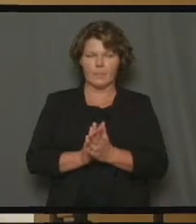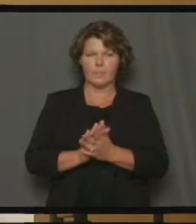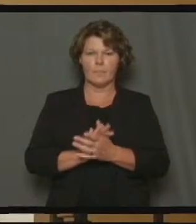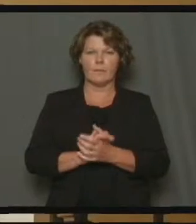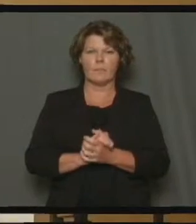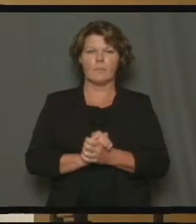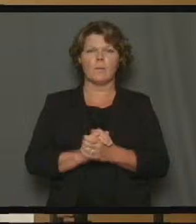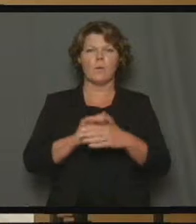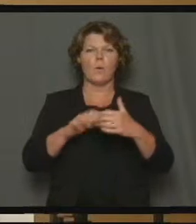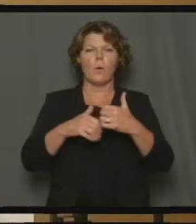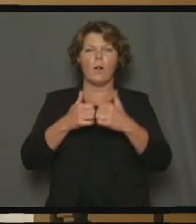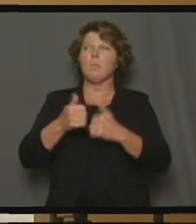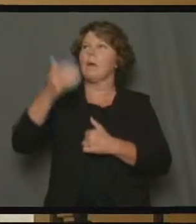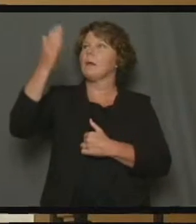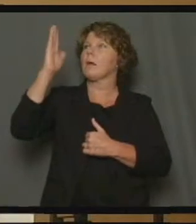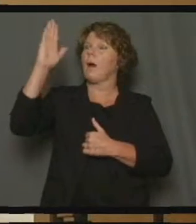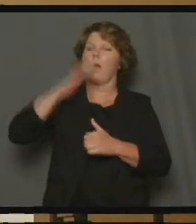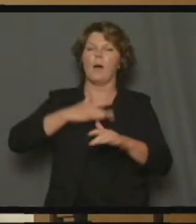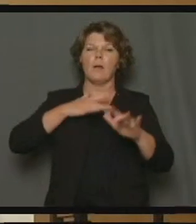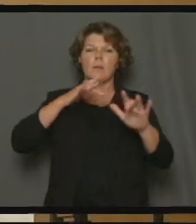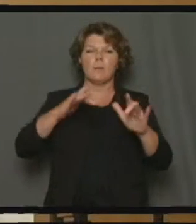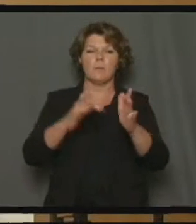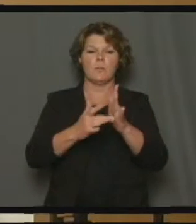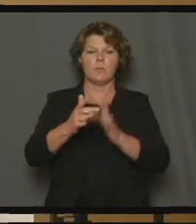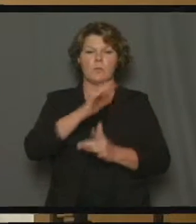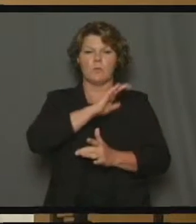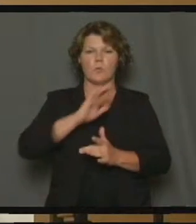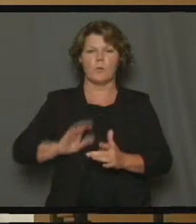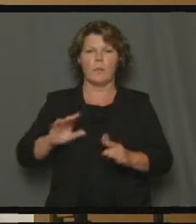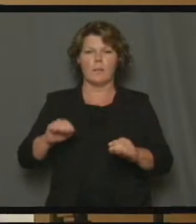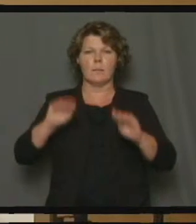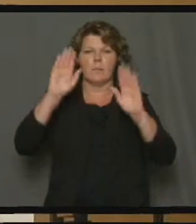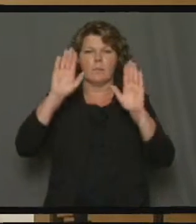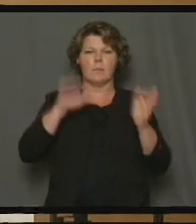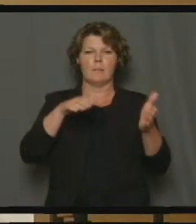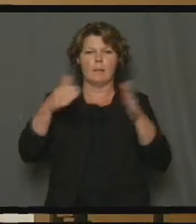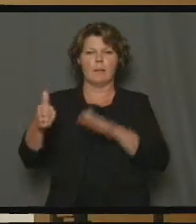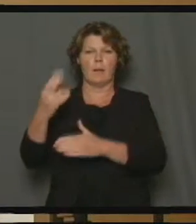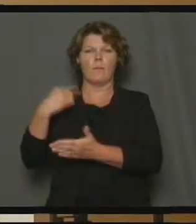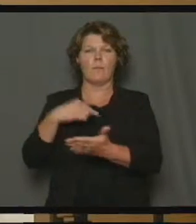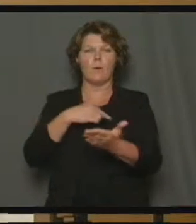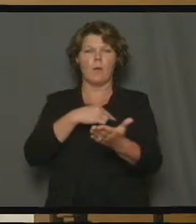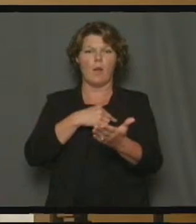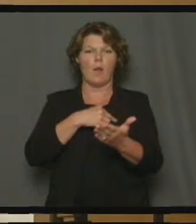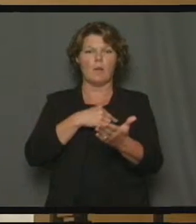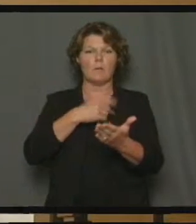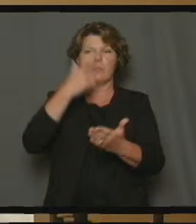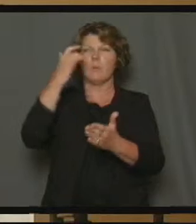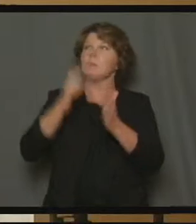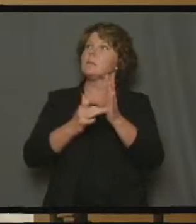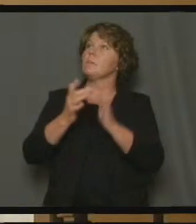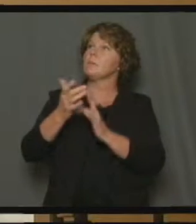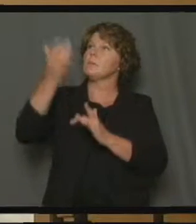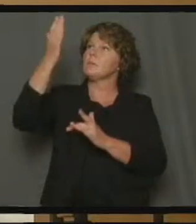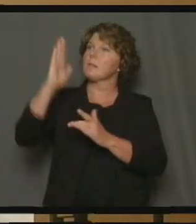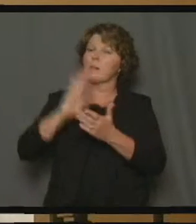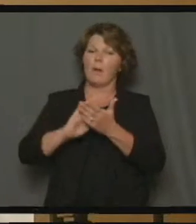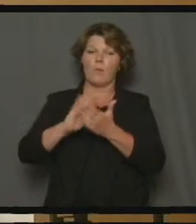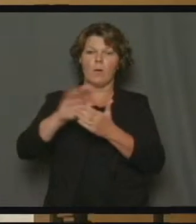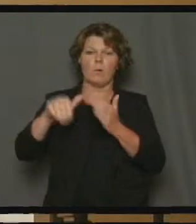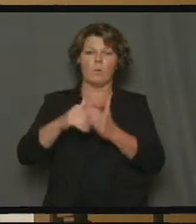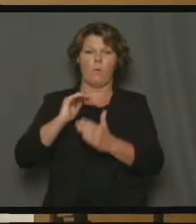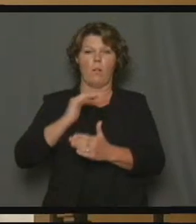In the mercy of Almighty God, Jesus Christ was given to die for us, and for his sake, God forgives us all our